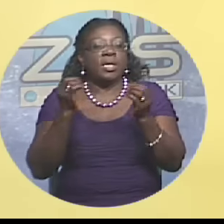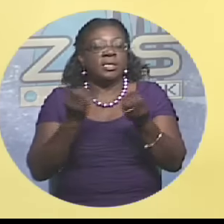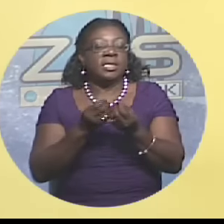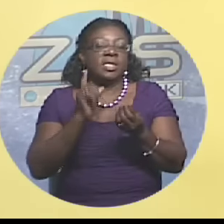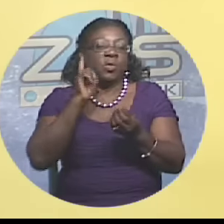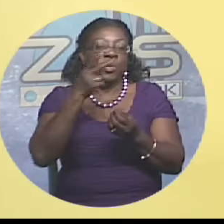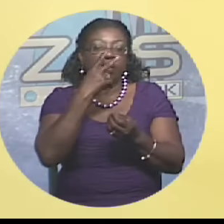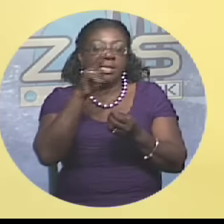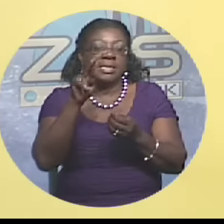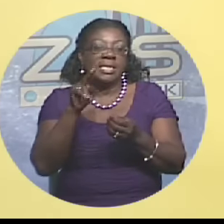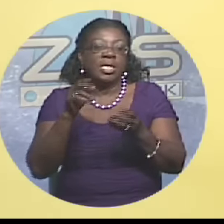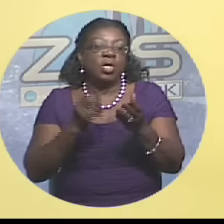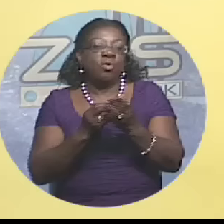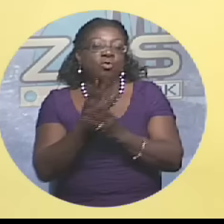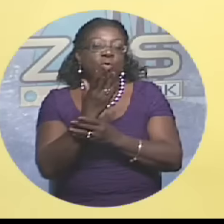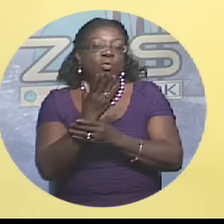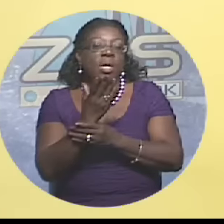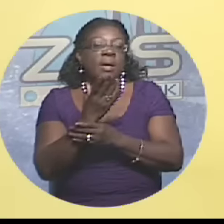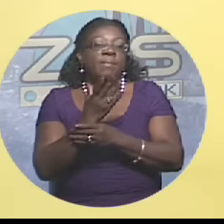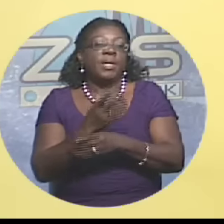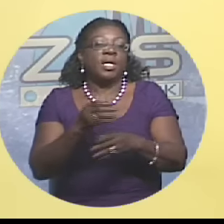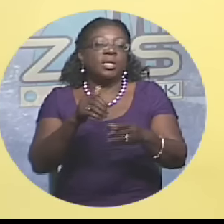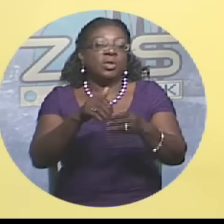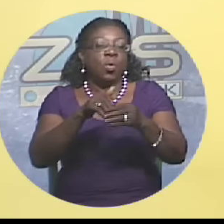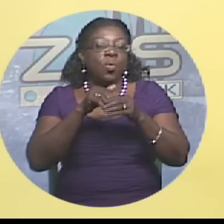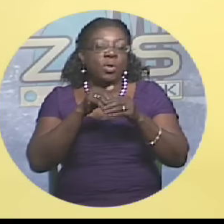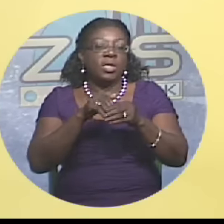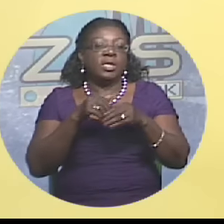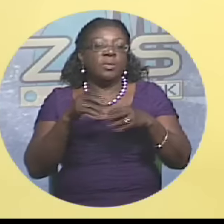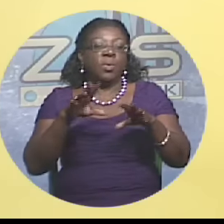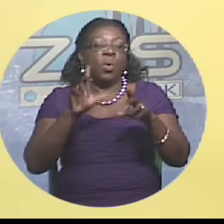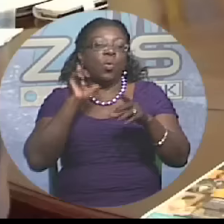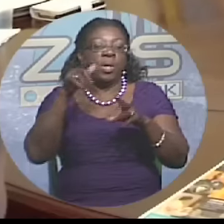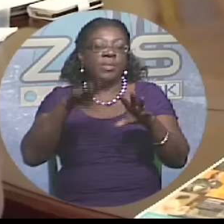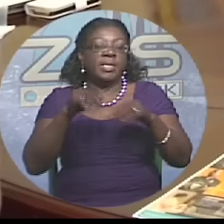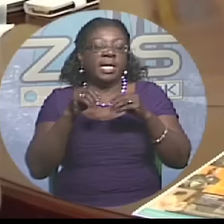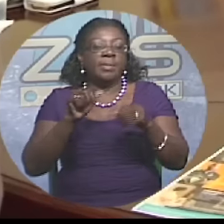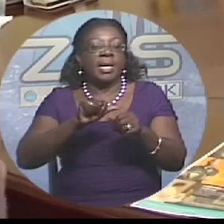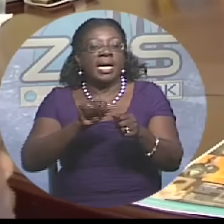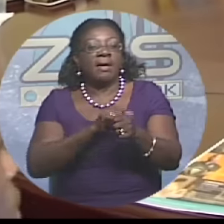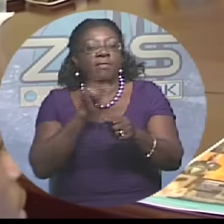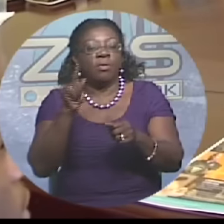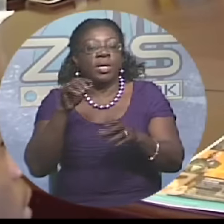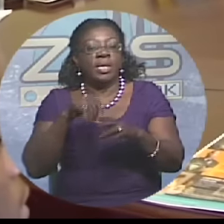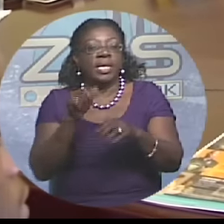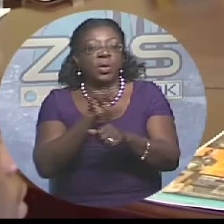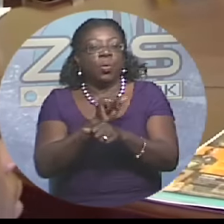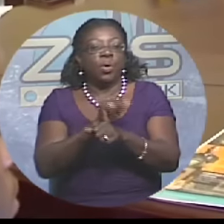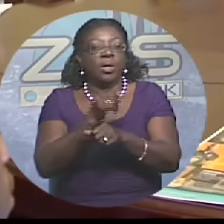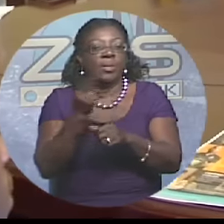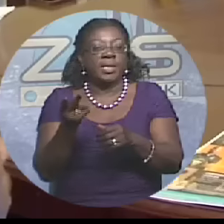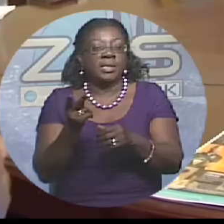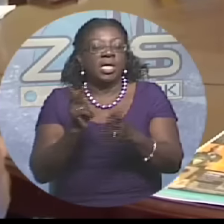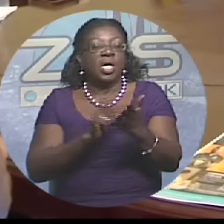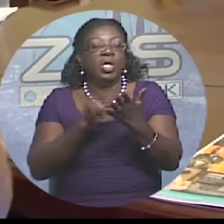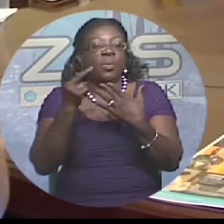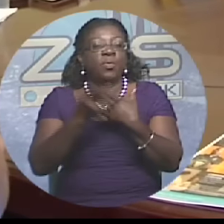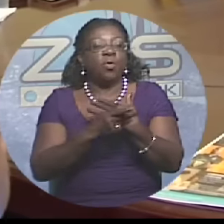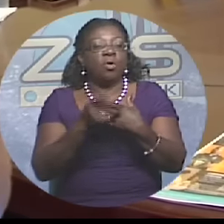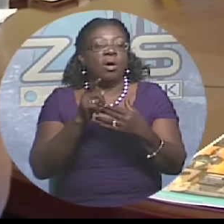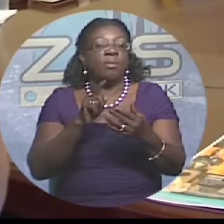because ownership will be taken by everyone within the workplace. The program is being launched with focus